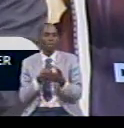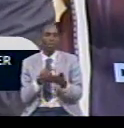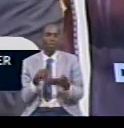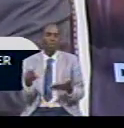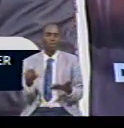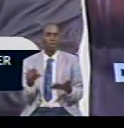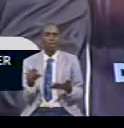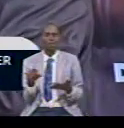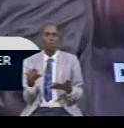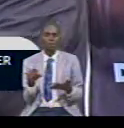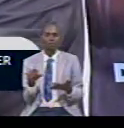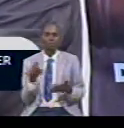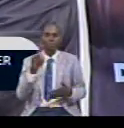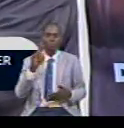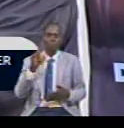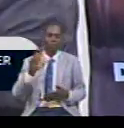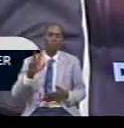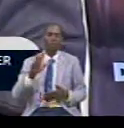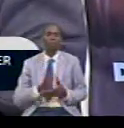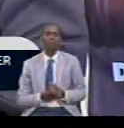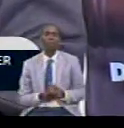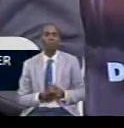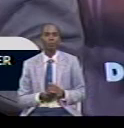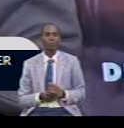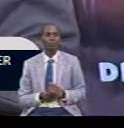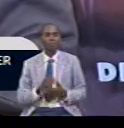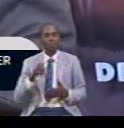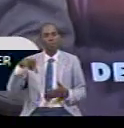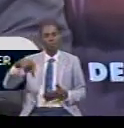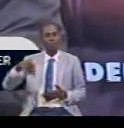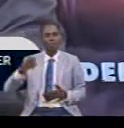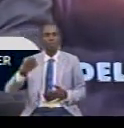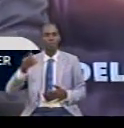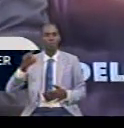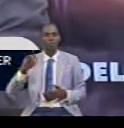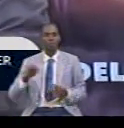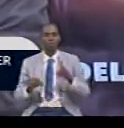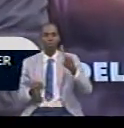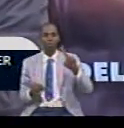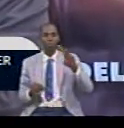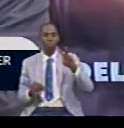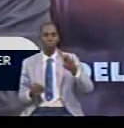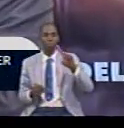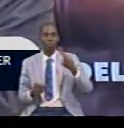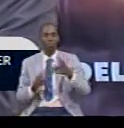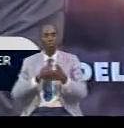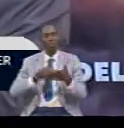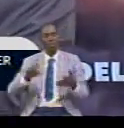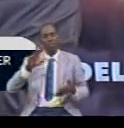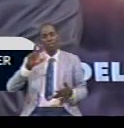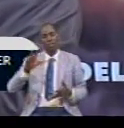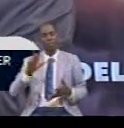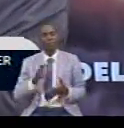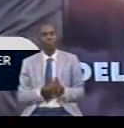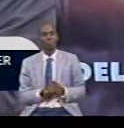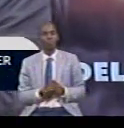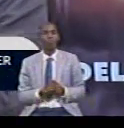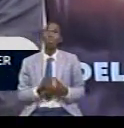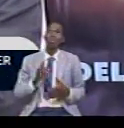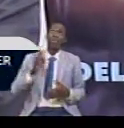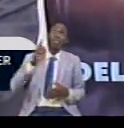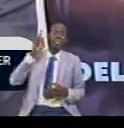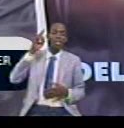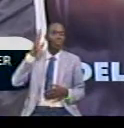121. I'm reading here from verse 3. In Psalm 121, reading from verse 3, he will not suffer